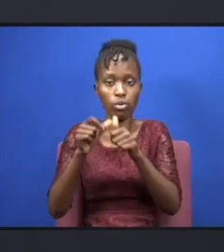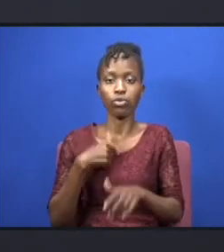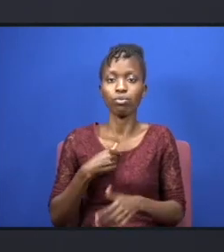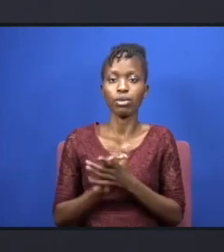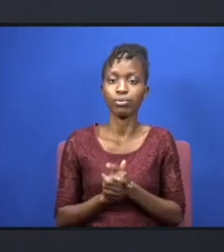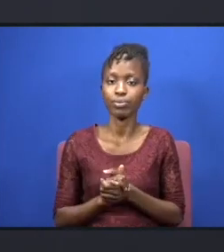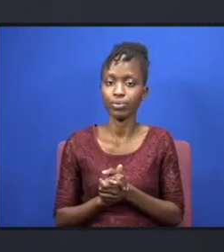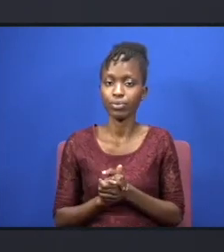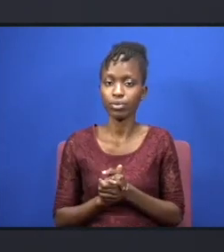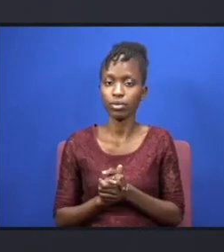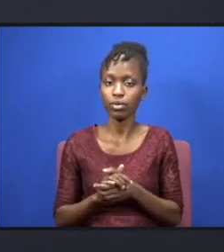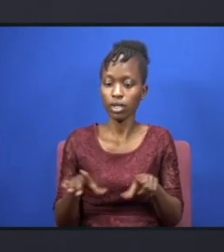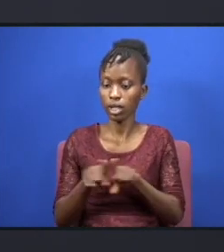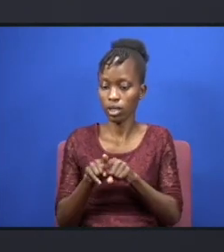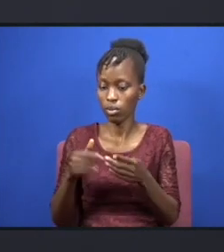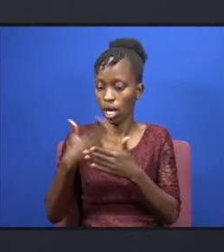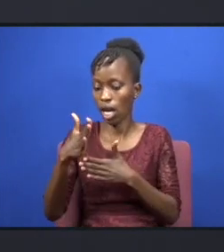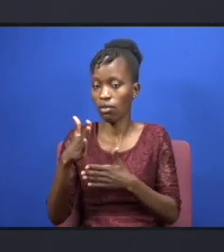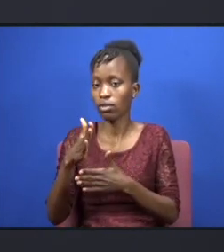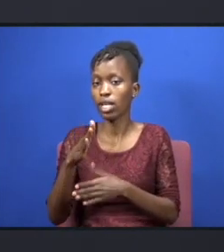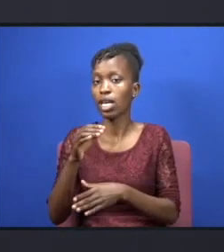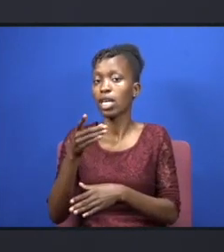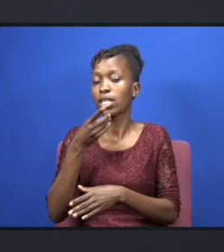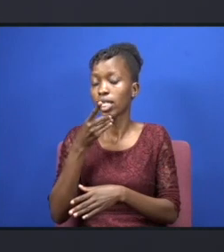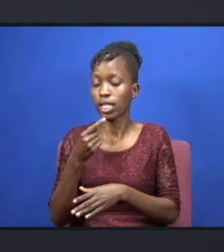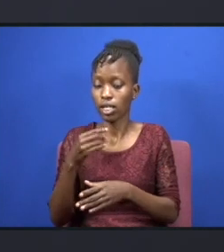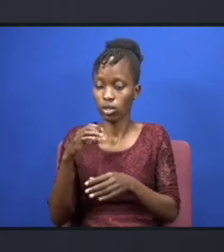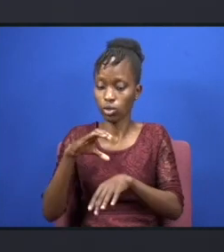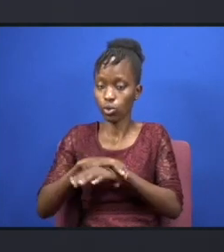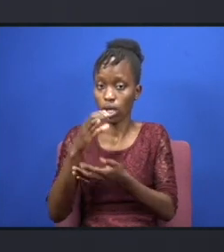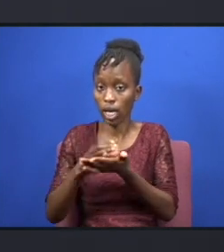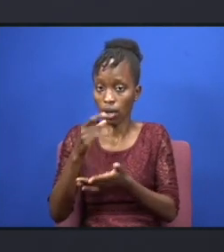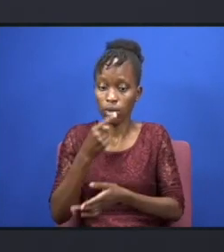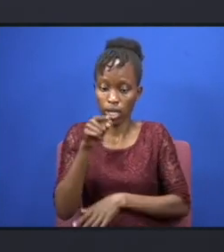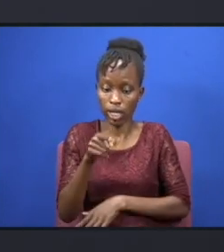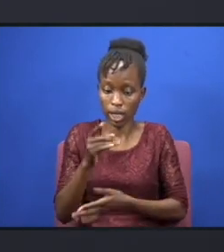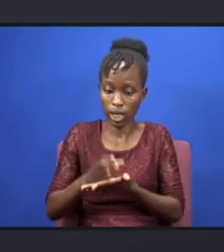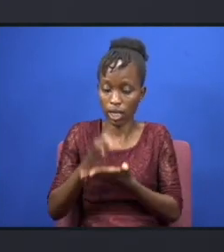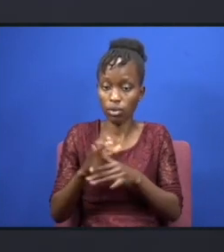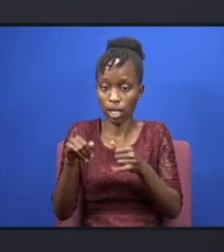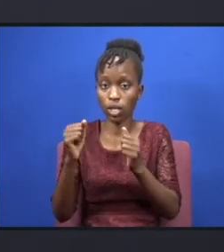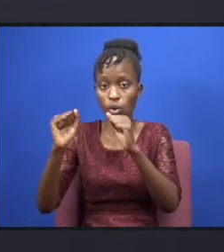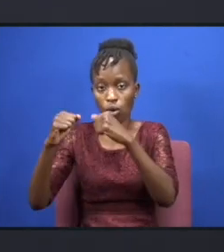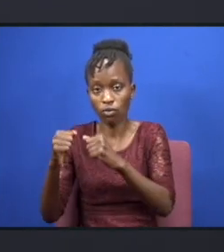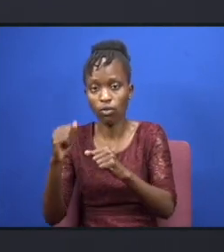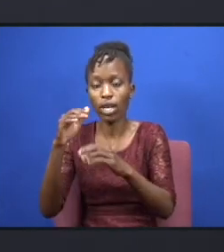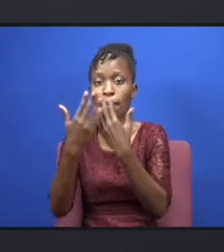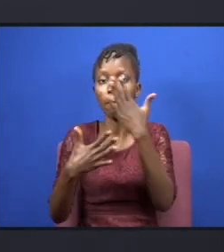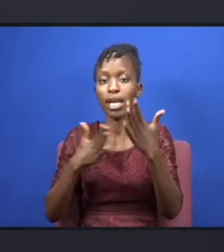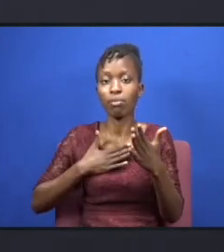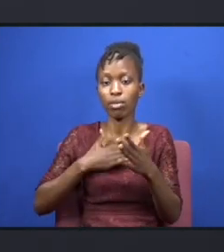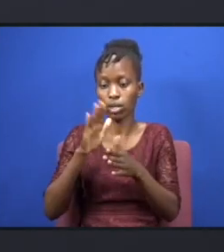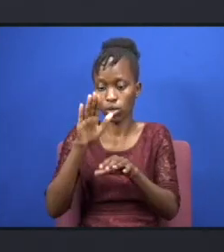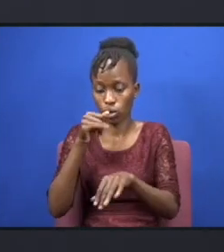me." In the same way, after supper, he took the cup, saying, "This cup is the new covenant in my blood. Do